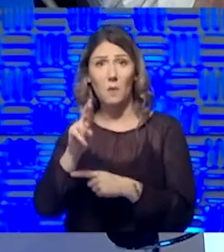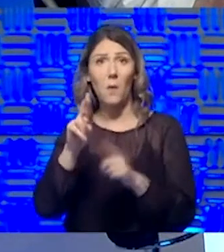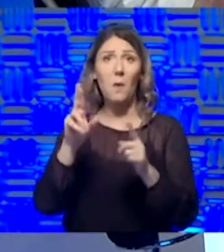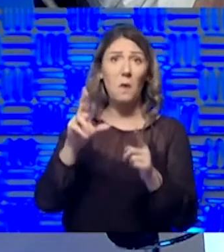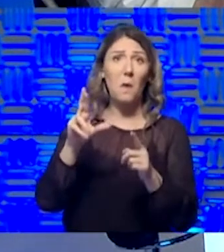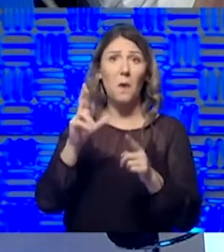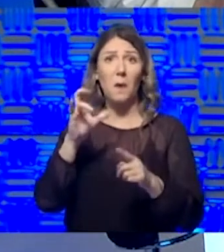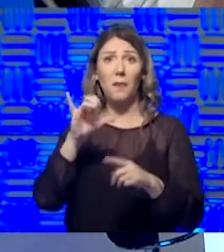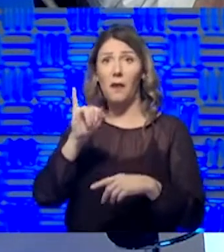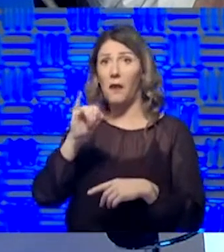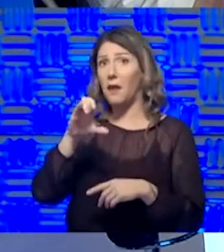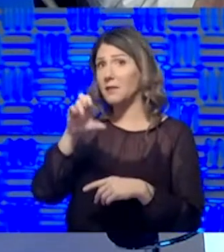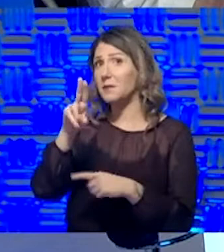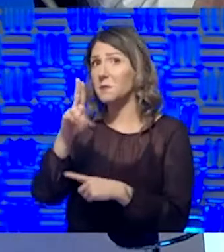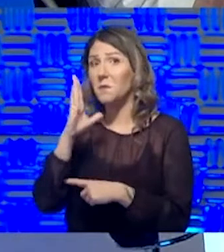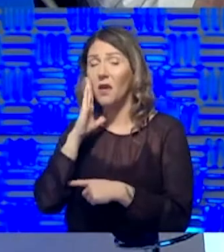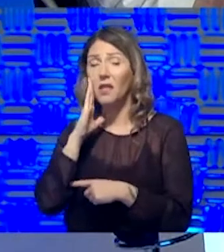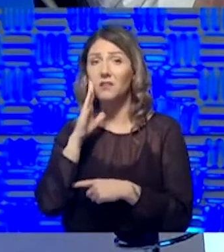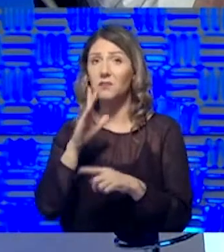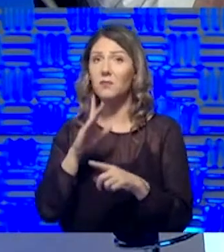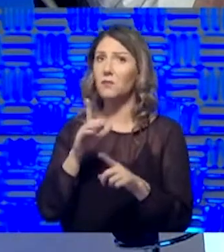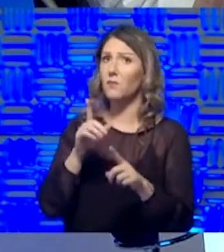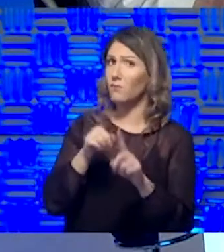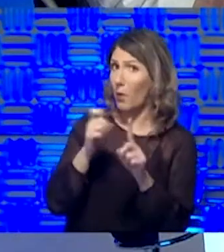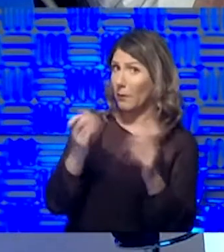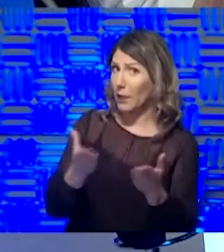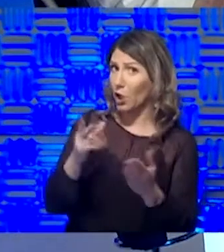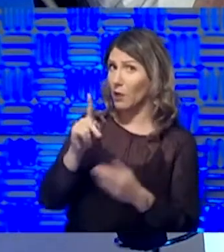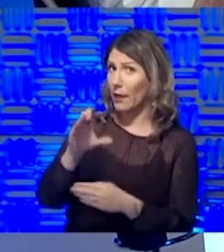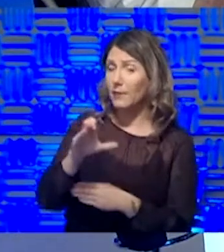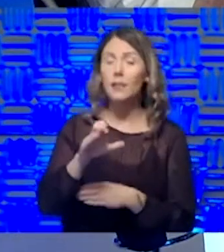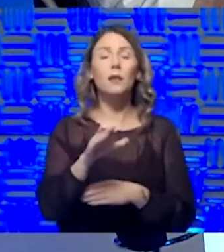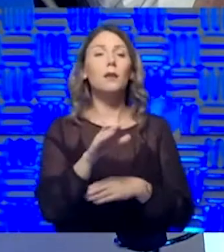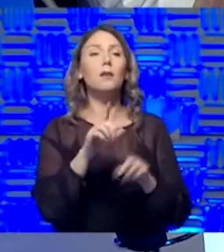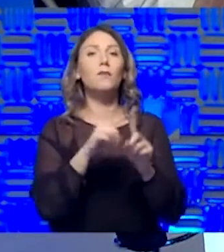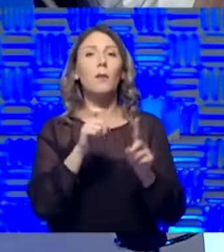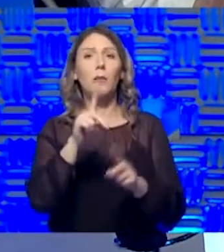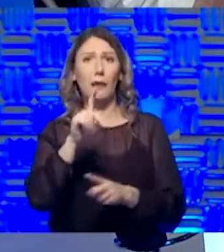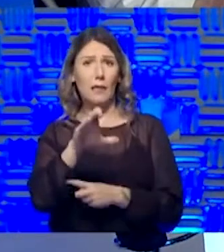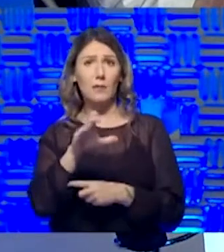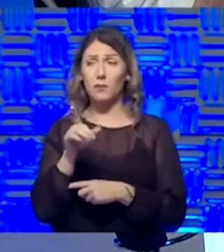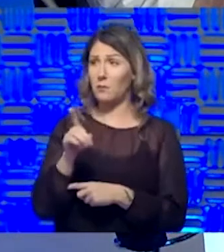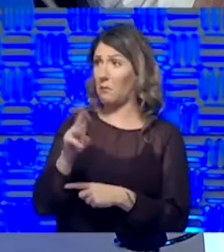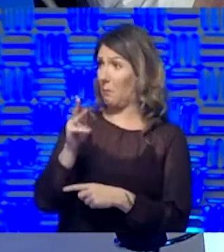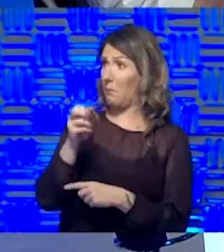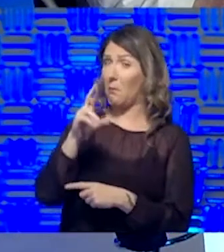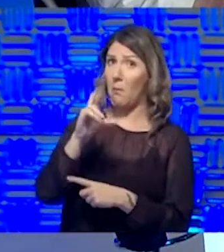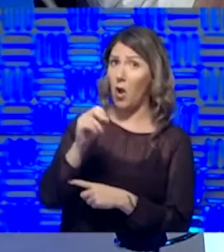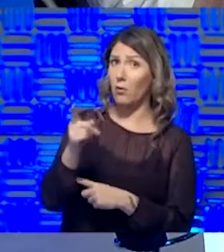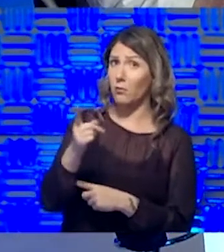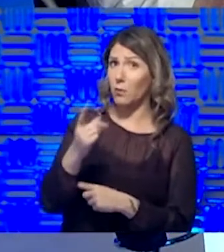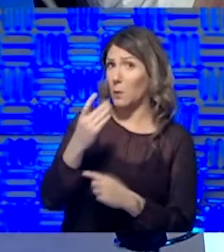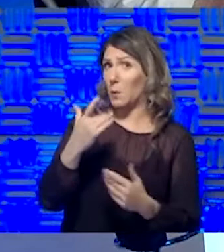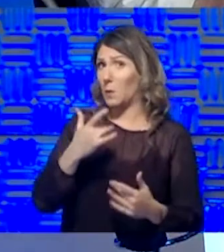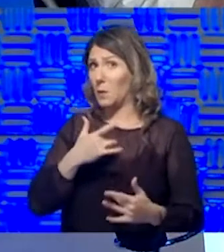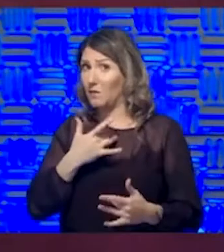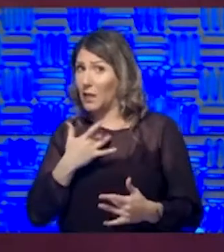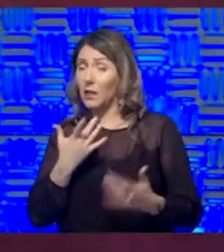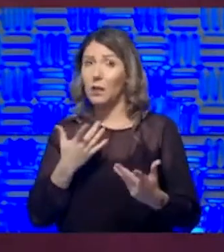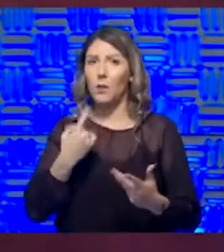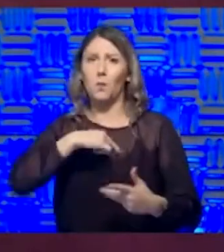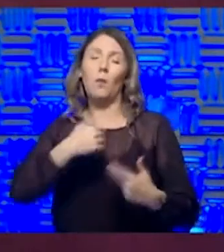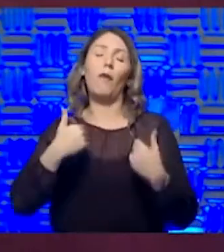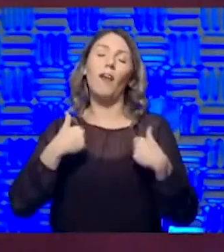In Kansas City. Yeah, I'll Mario, do you have I'll answer. Do you have a sense of that? And I think we have the capacity